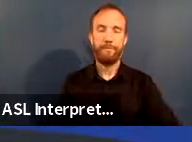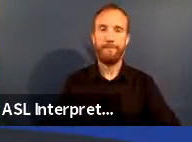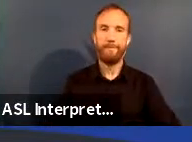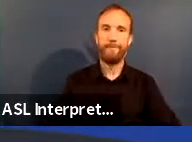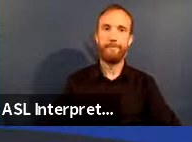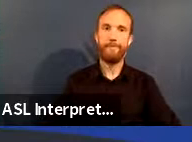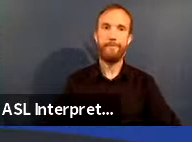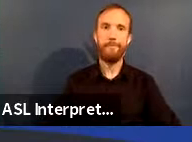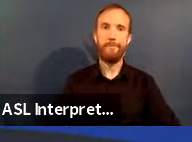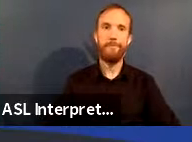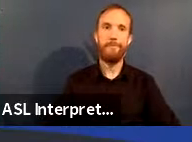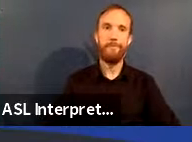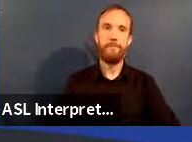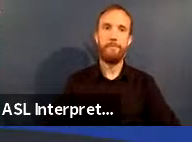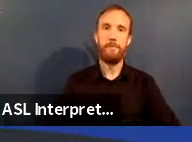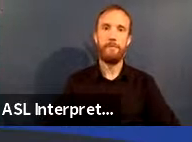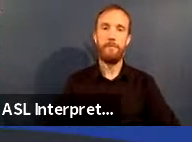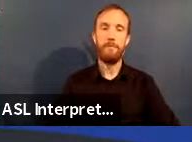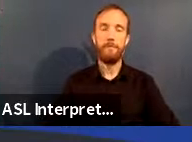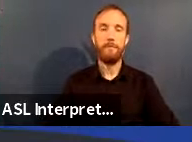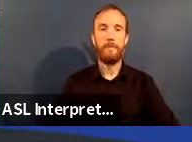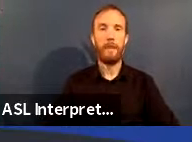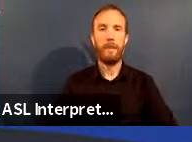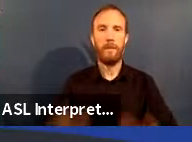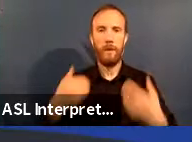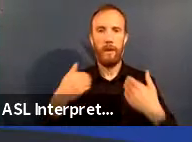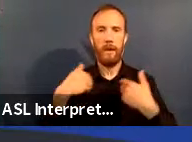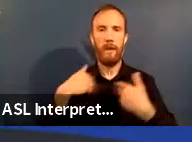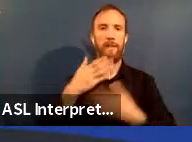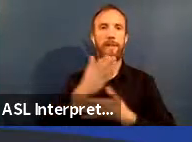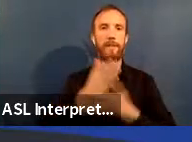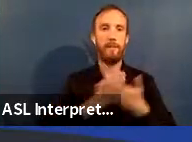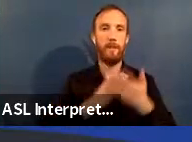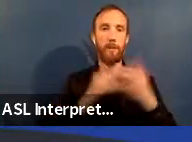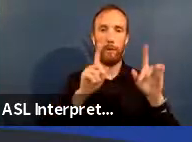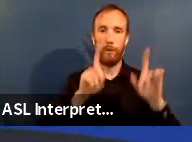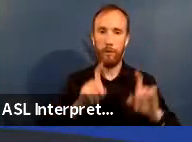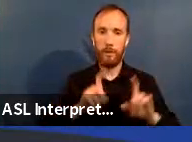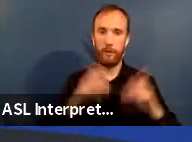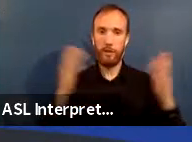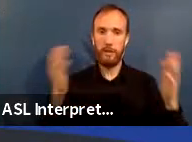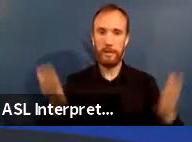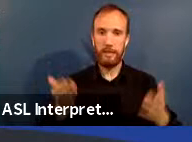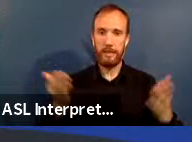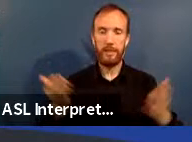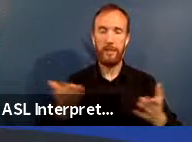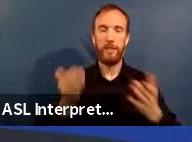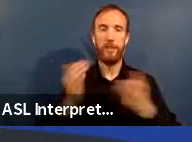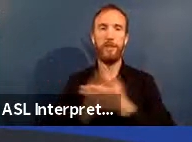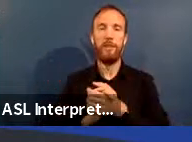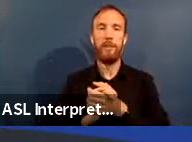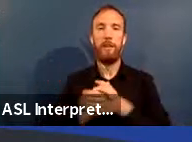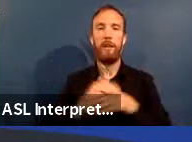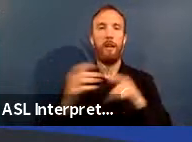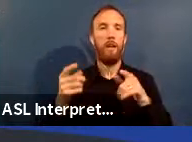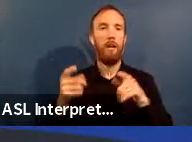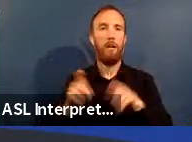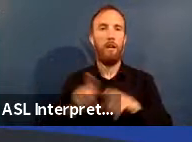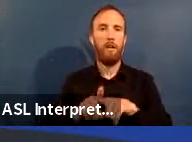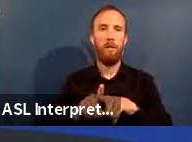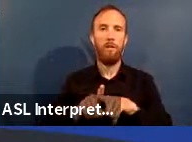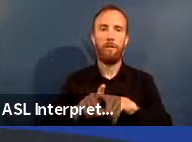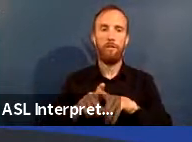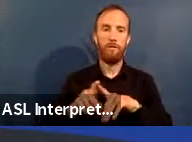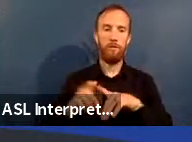So we've been receiving some questions here via the Q&A in the chat, and we also have been receiving questions from the